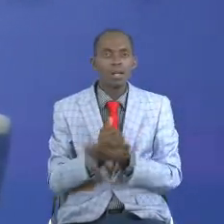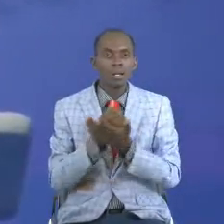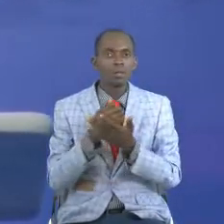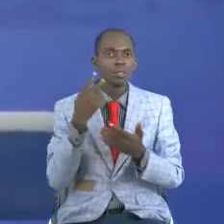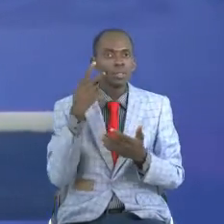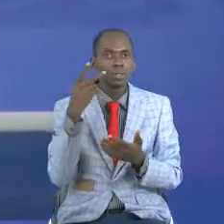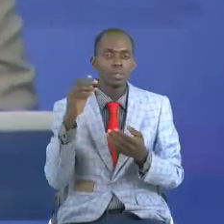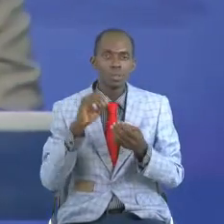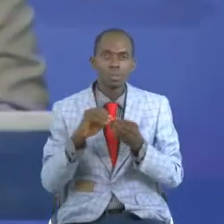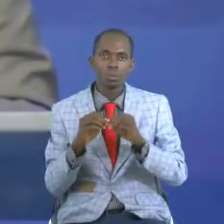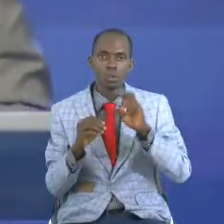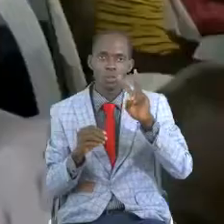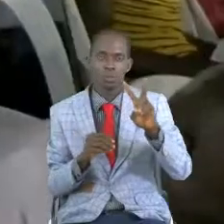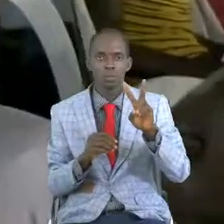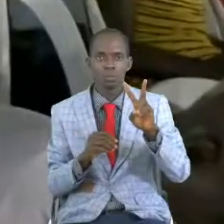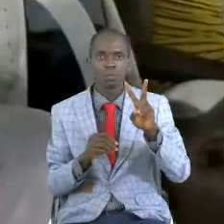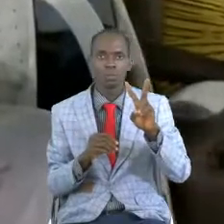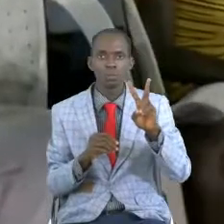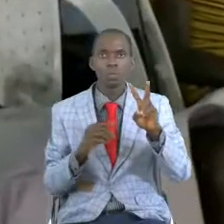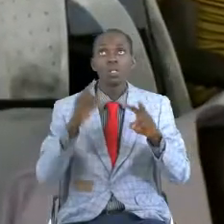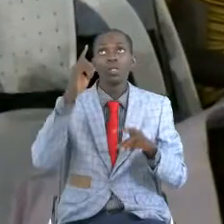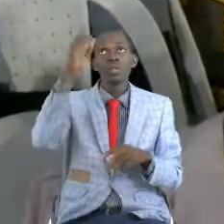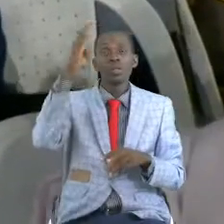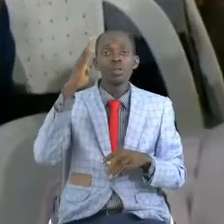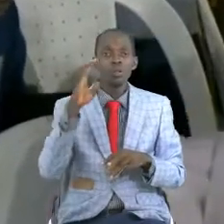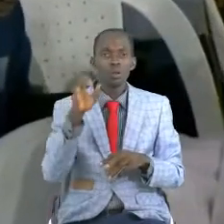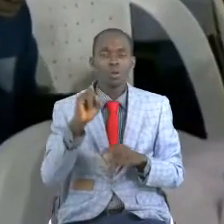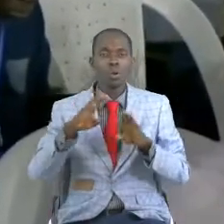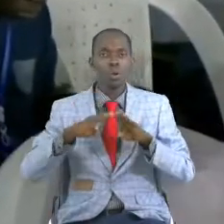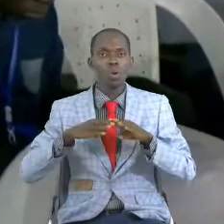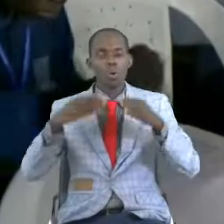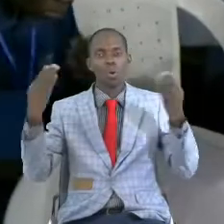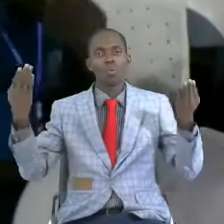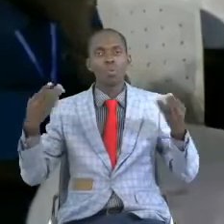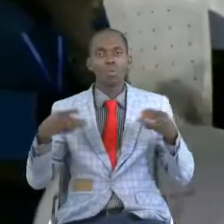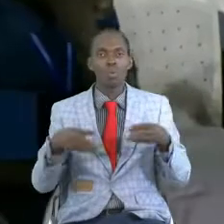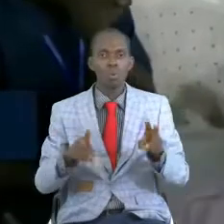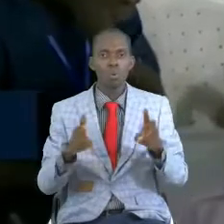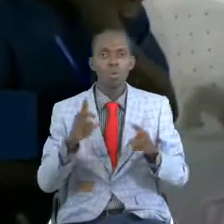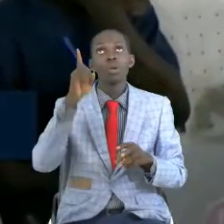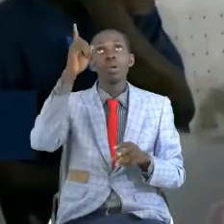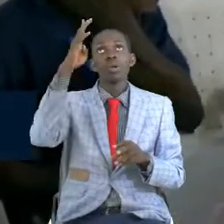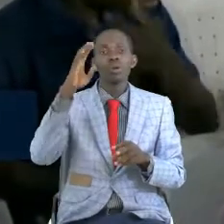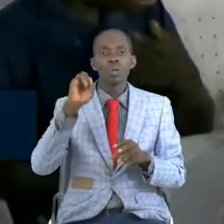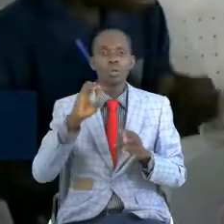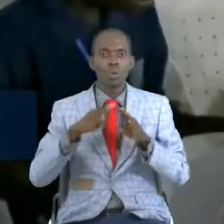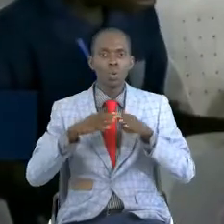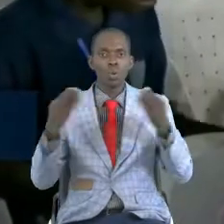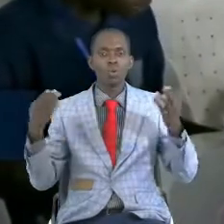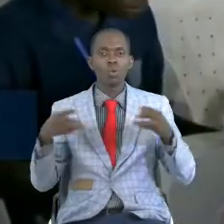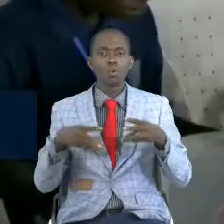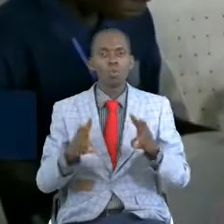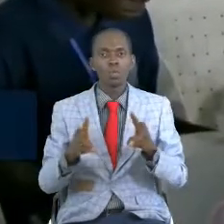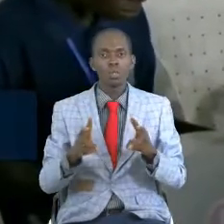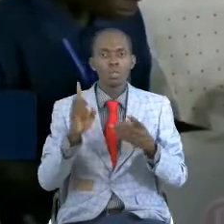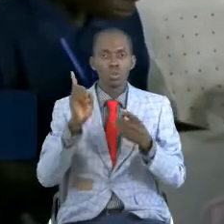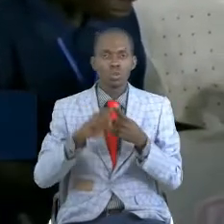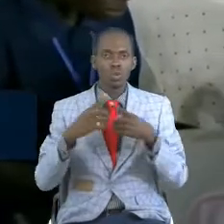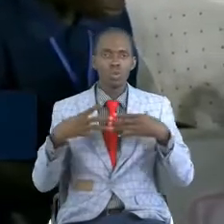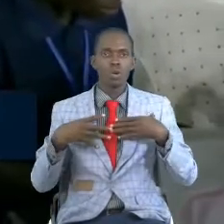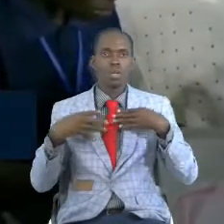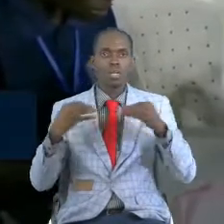number two. God's open way. God's open way to healing